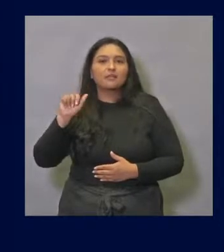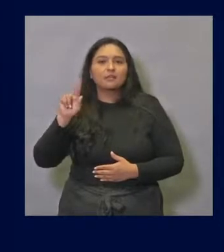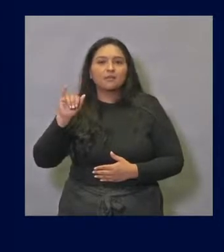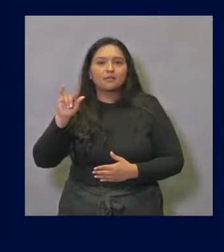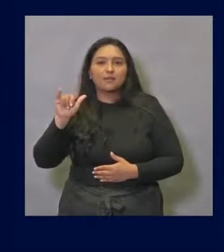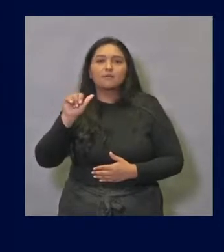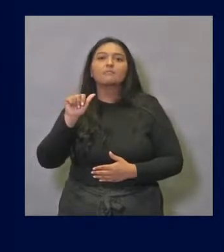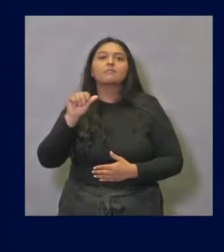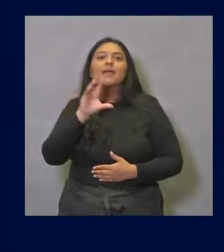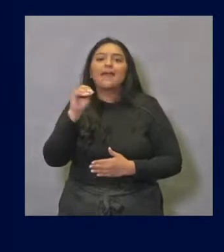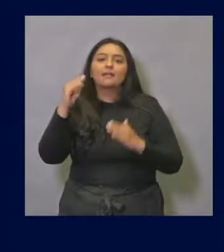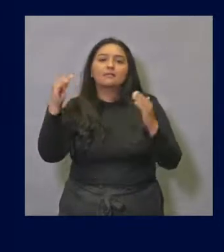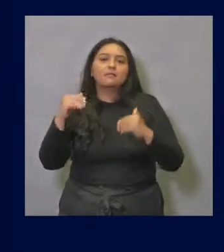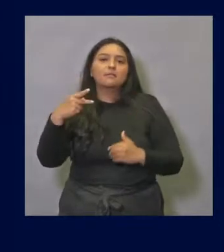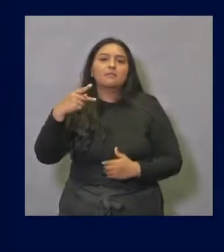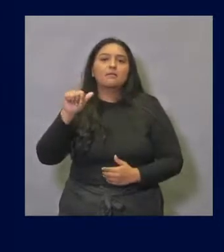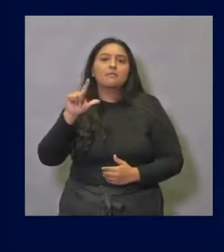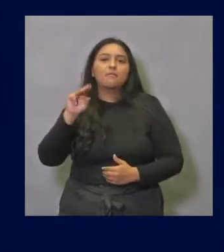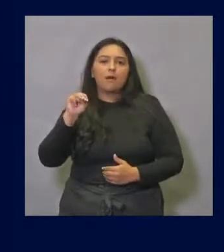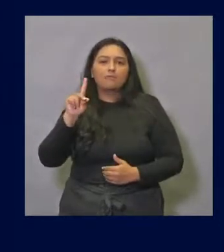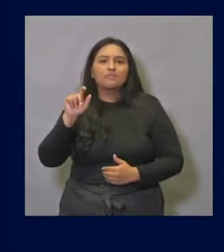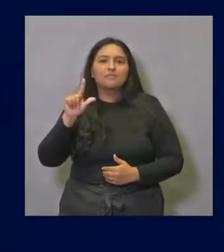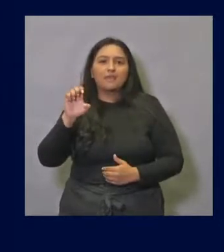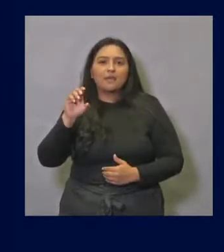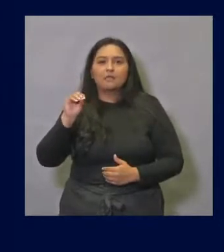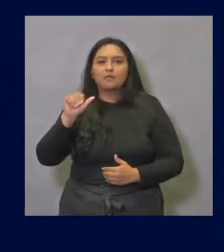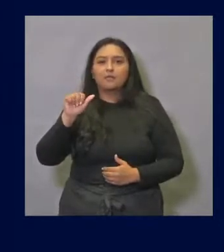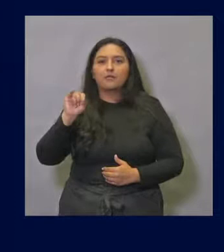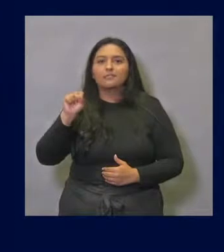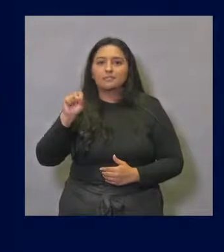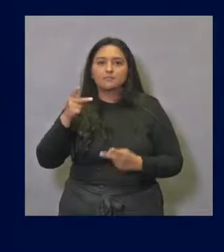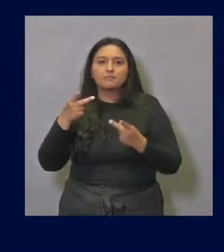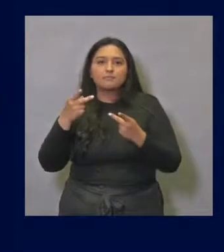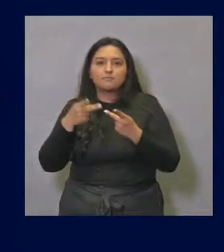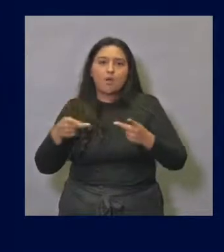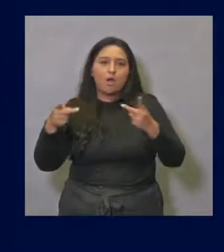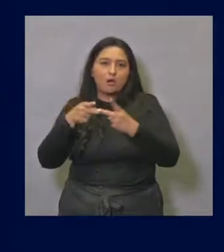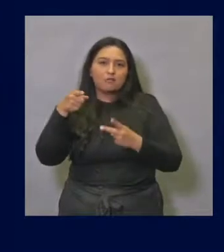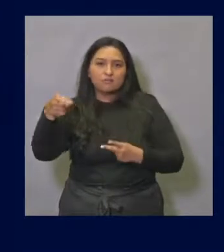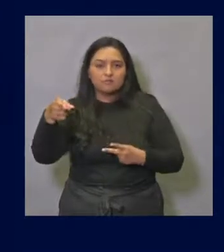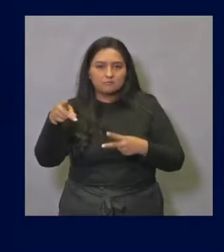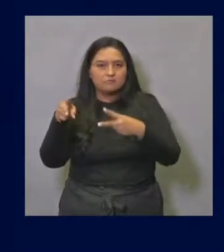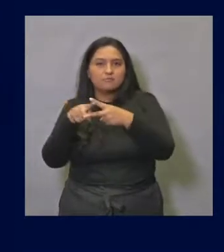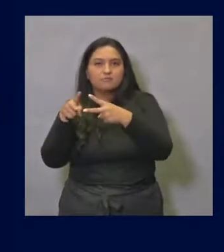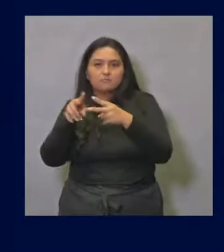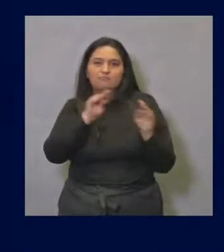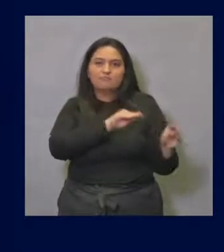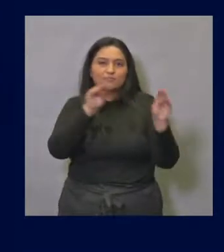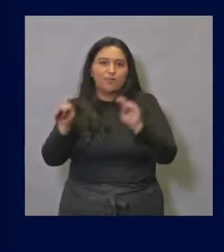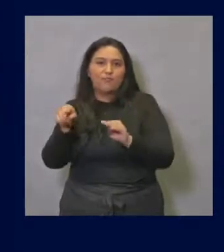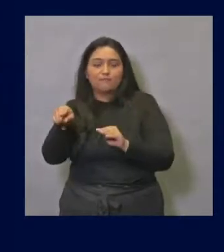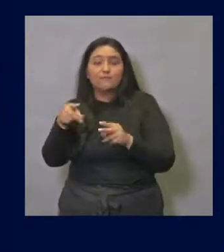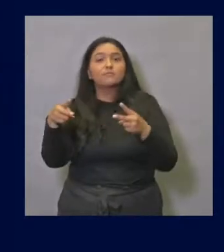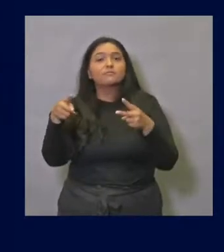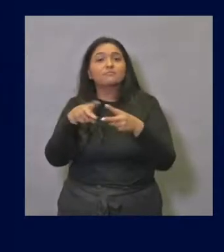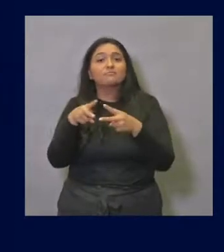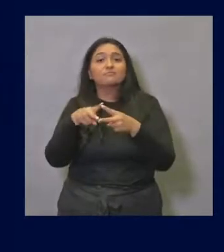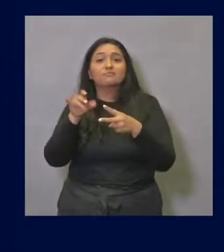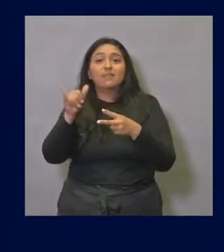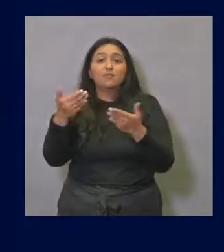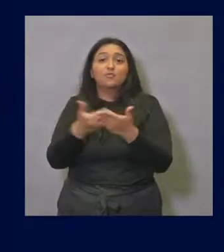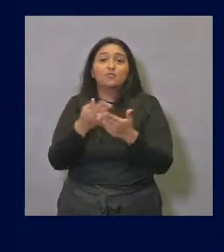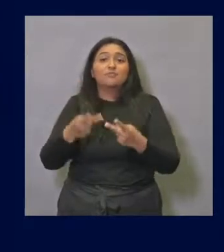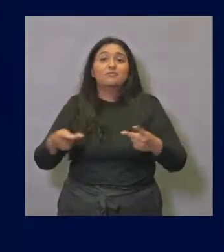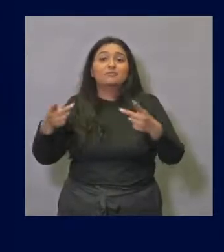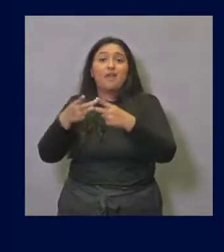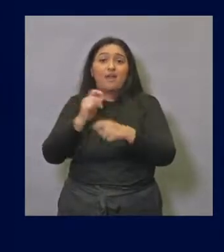Center in East Palmdale will begin their vaccination sites operations. These 2 new sites are walk-up sites, and